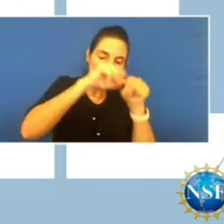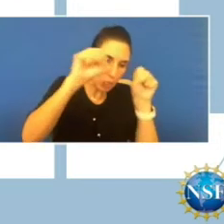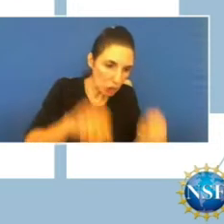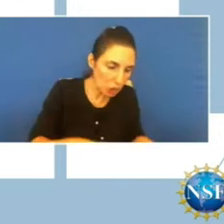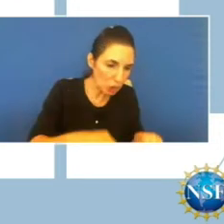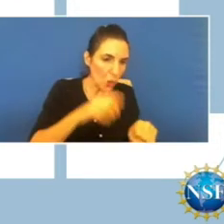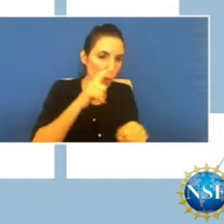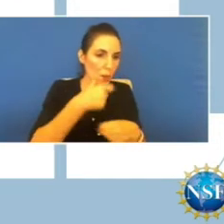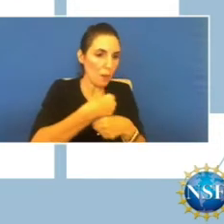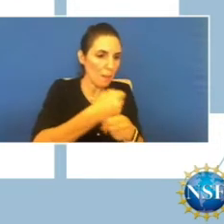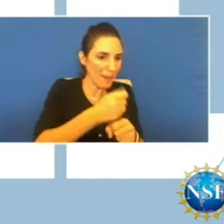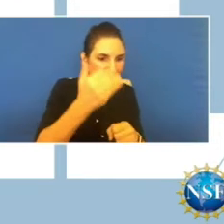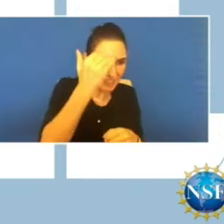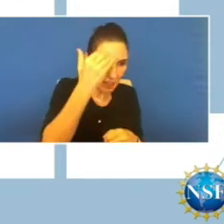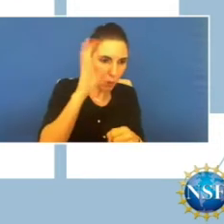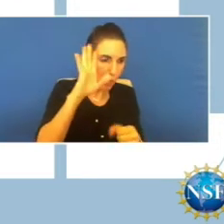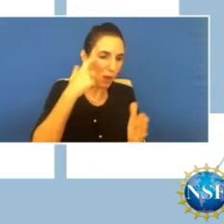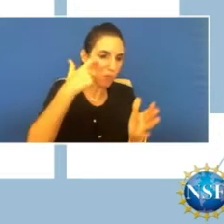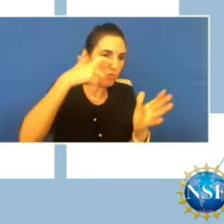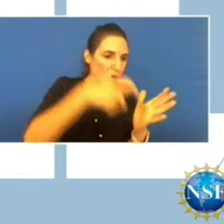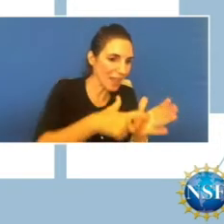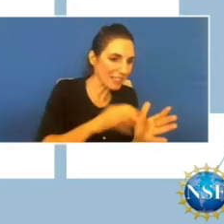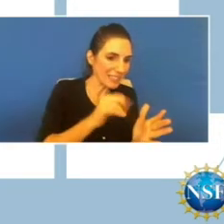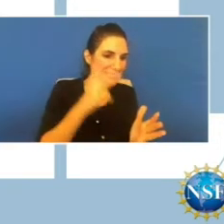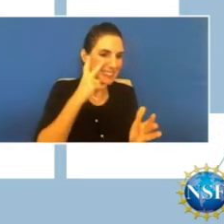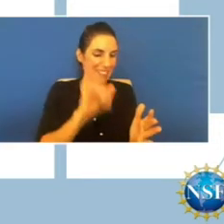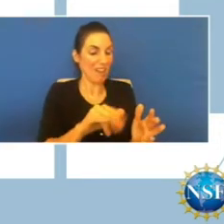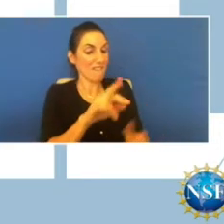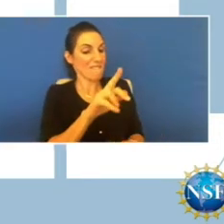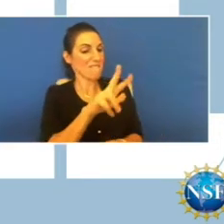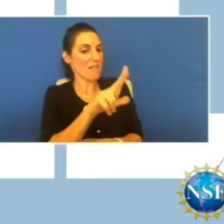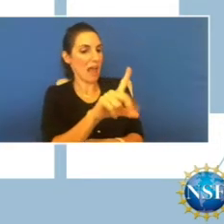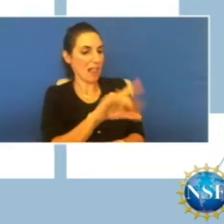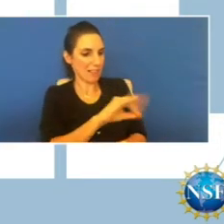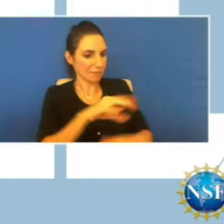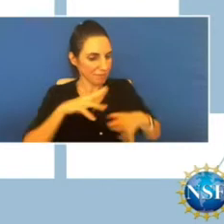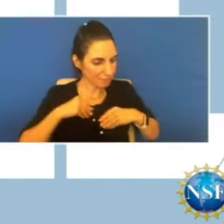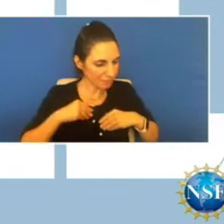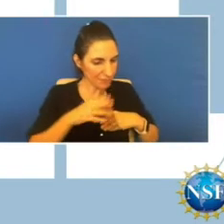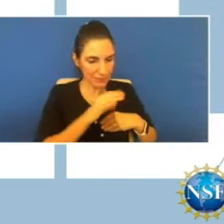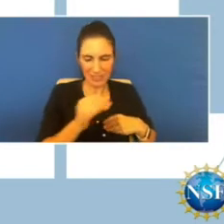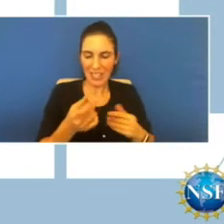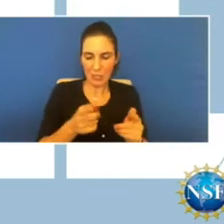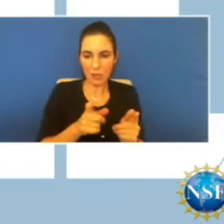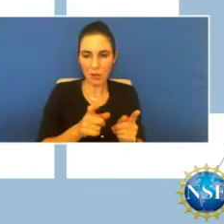knowledge are recognized and seen as valid. And